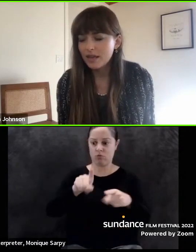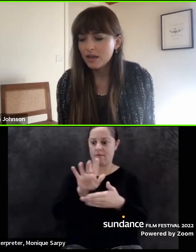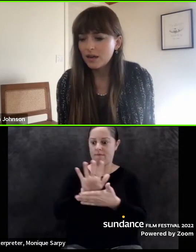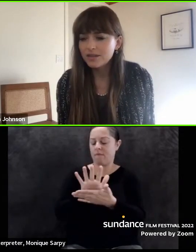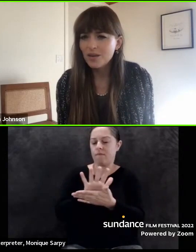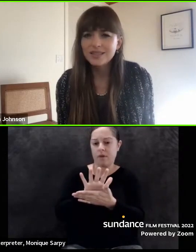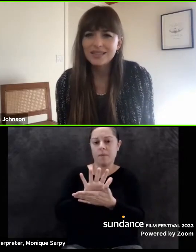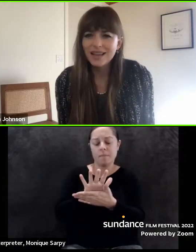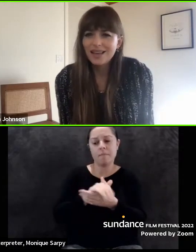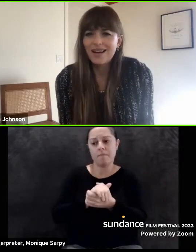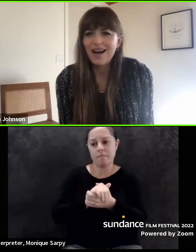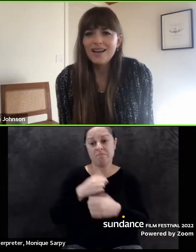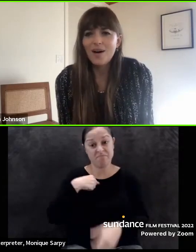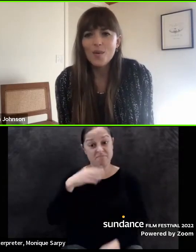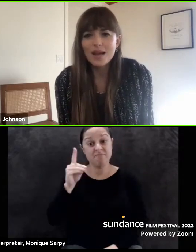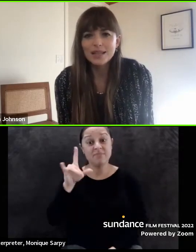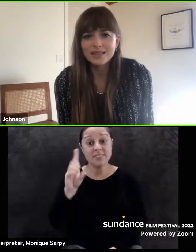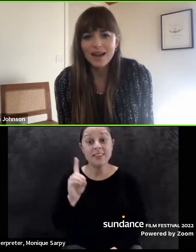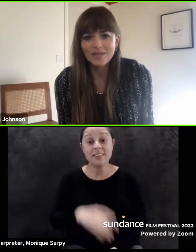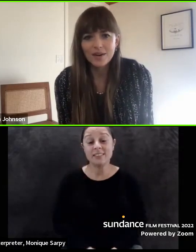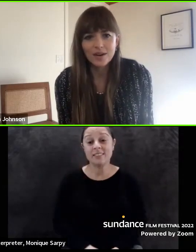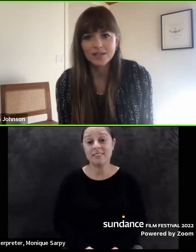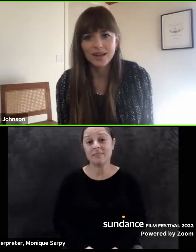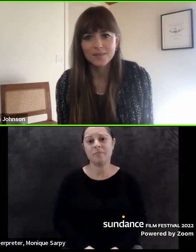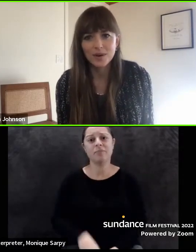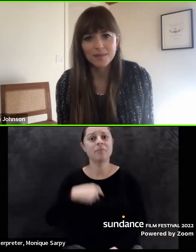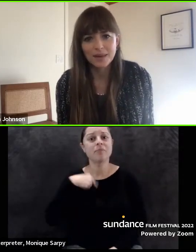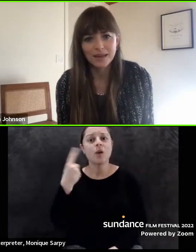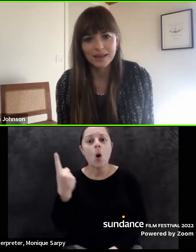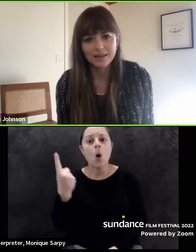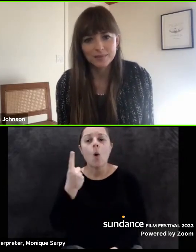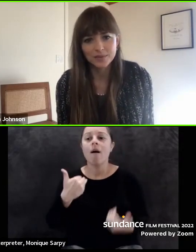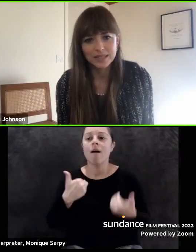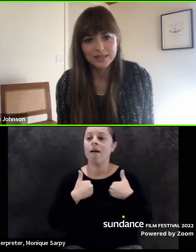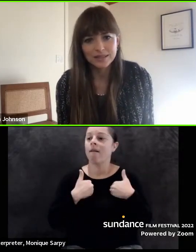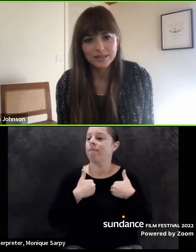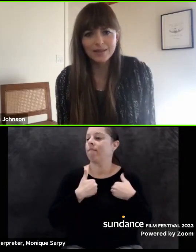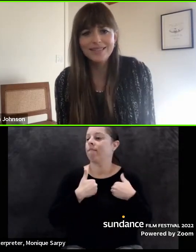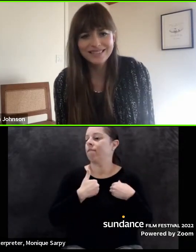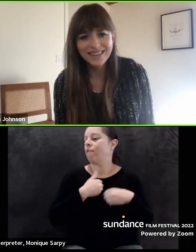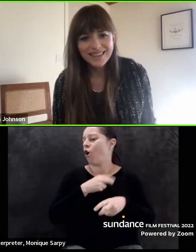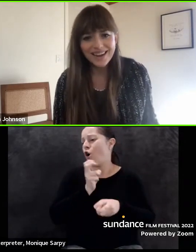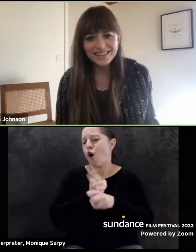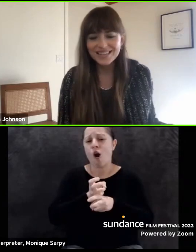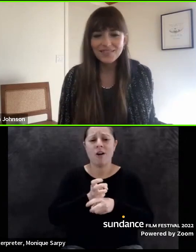I think also on set, like I always have a hard time when I'm making movies.